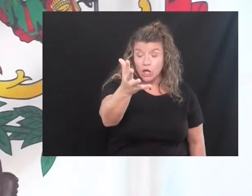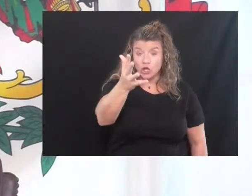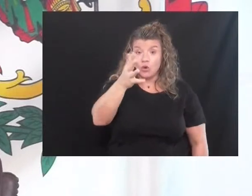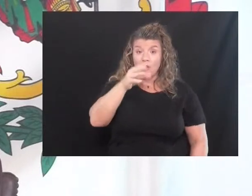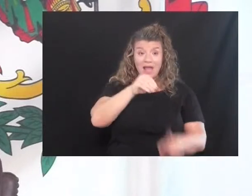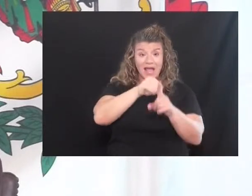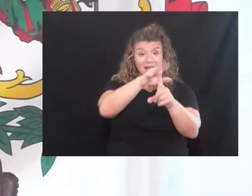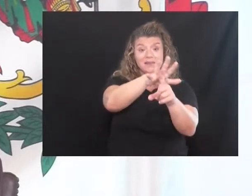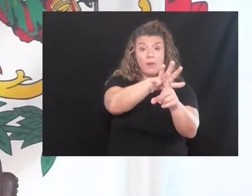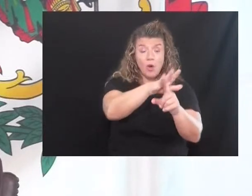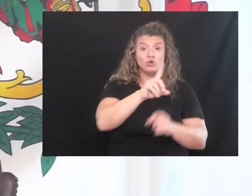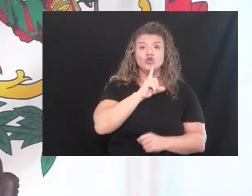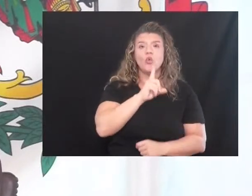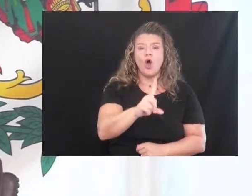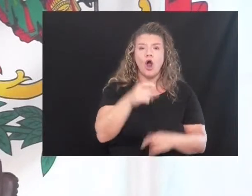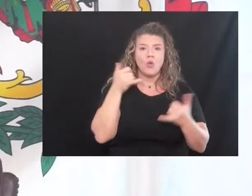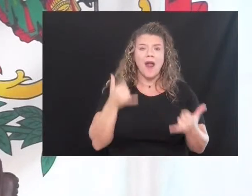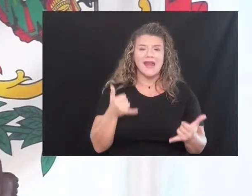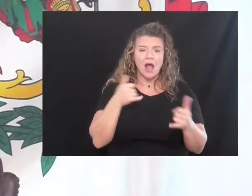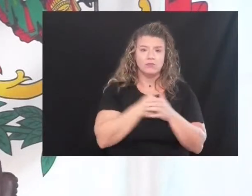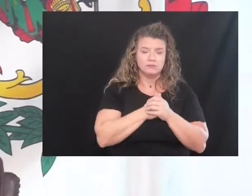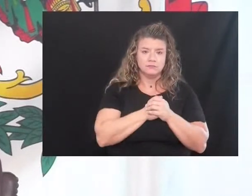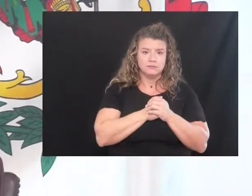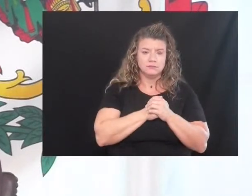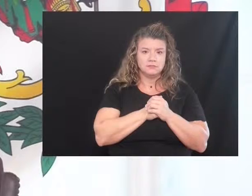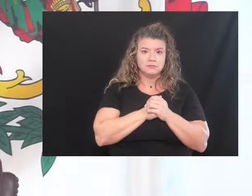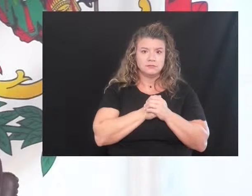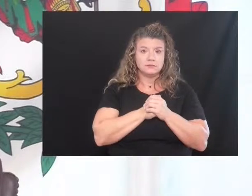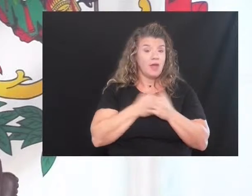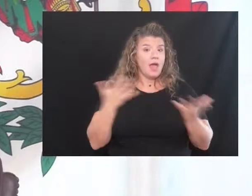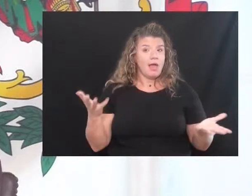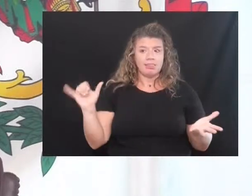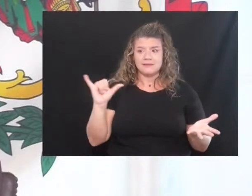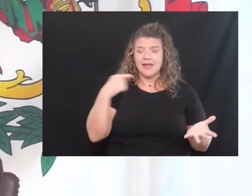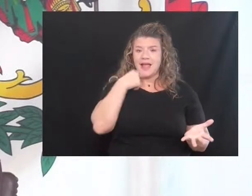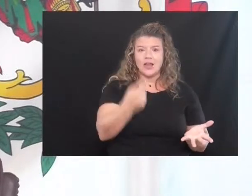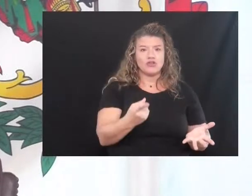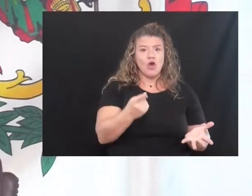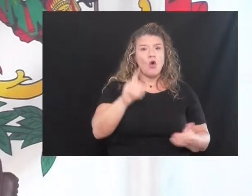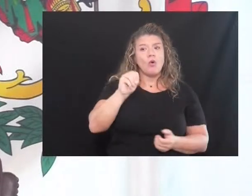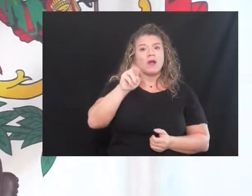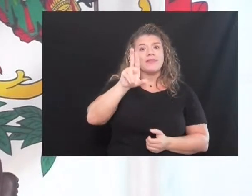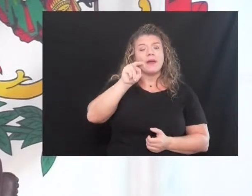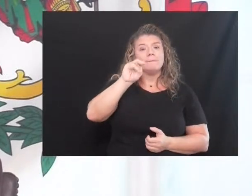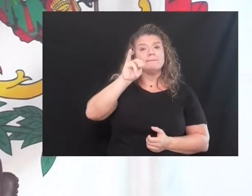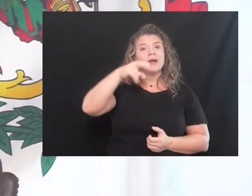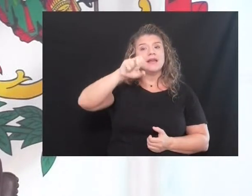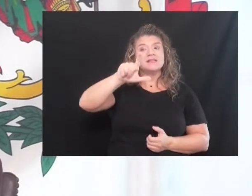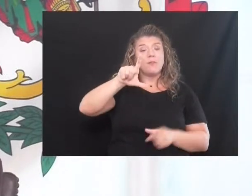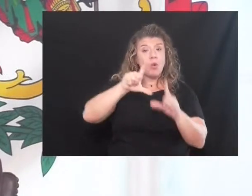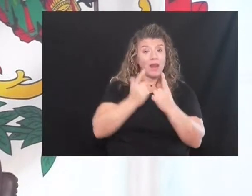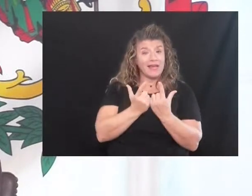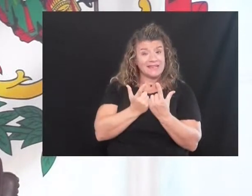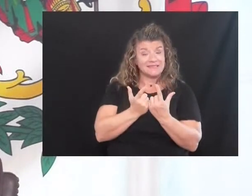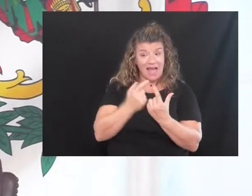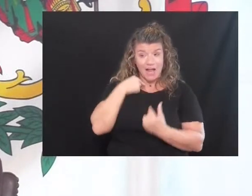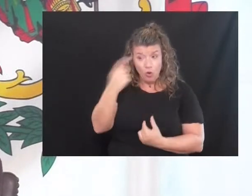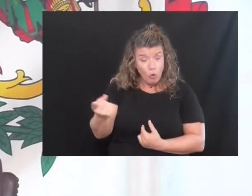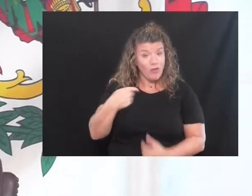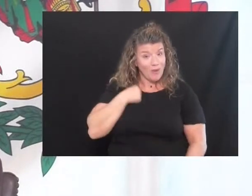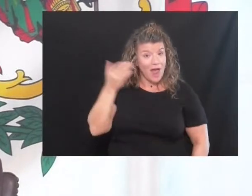exposed you are right now. Just like I told the municipal leagues when I was there, I said, you can't